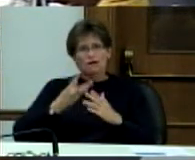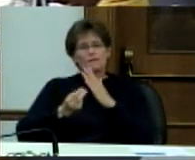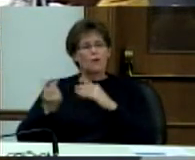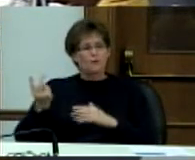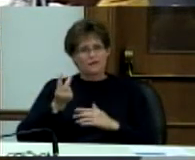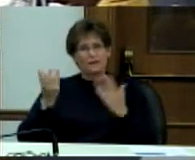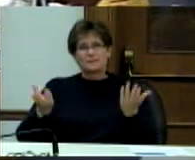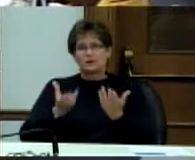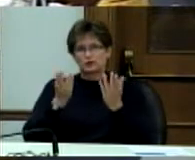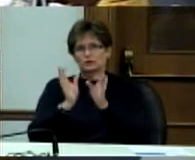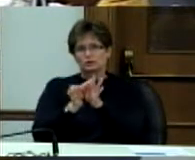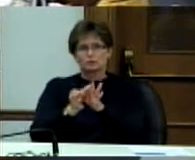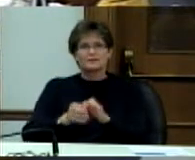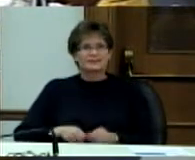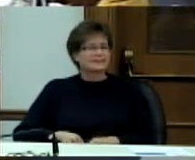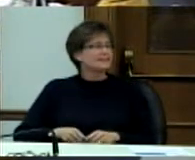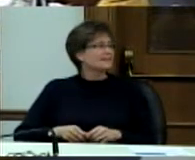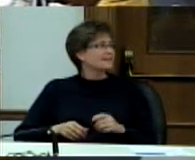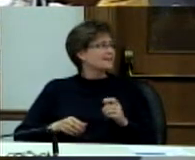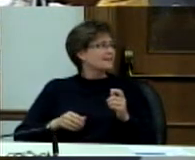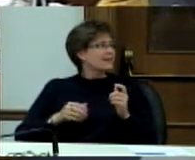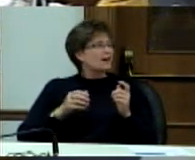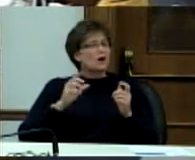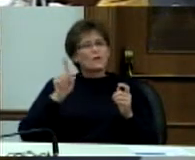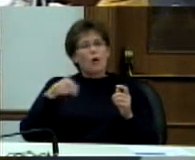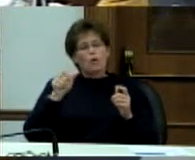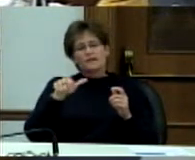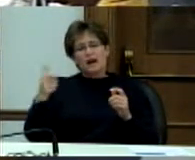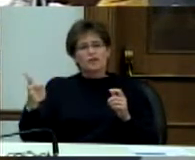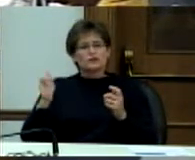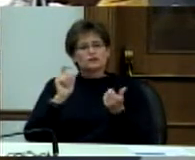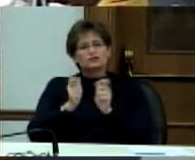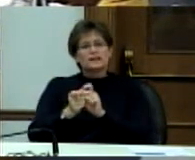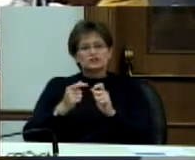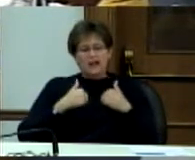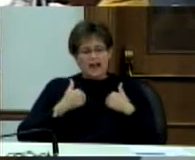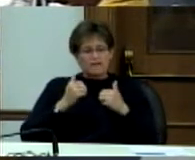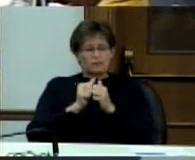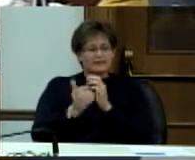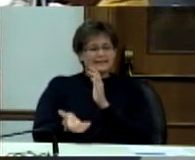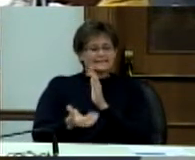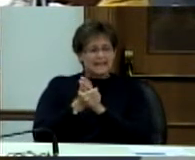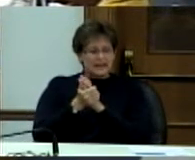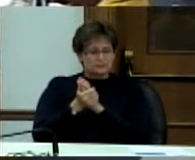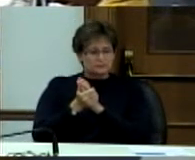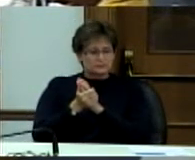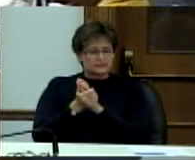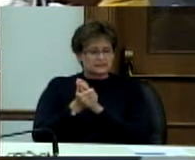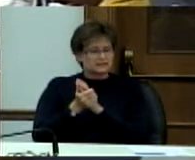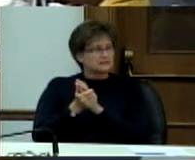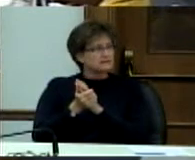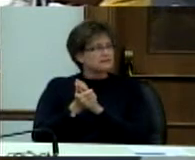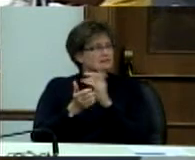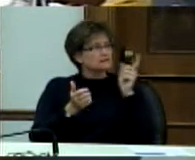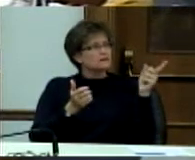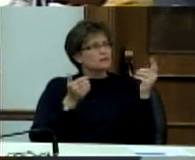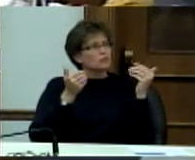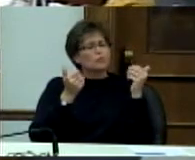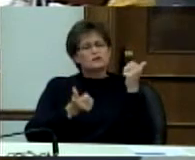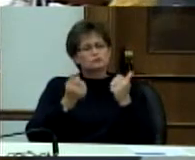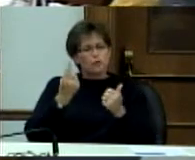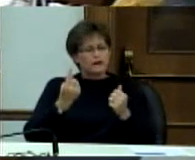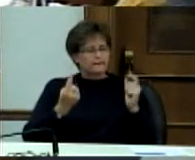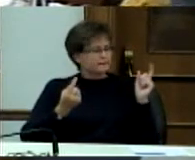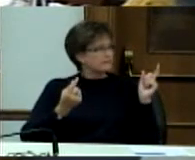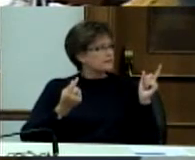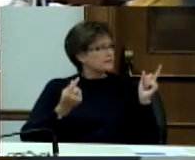we welcome them for us. The only other correction I have is on the attachment, and that Yes. was. Why don't you go ahead